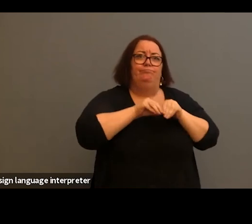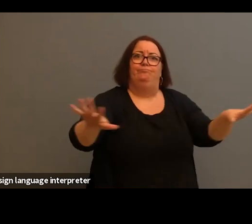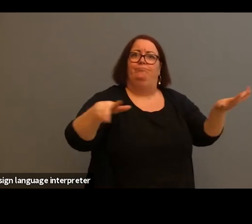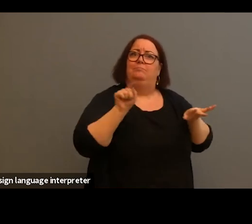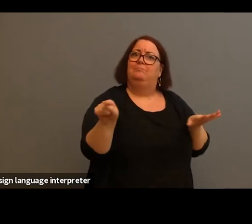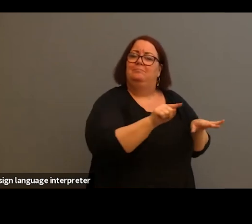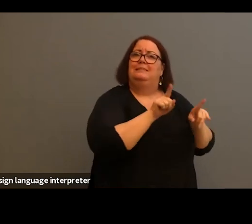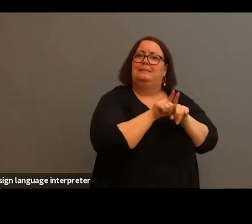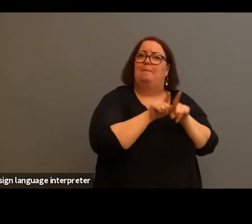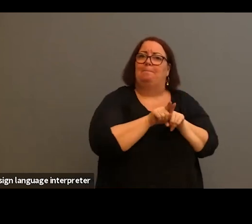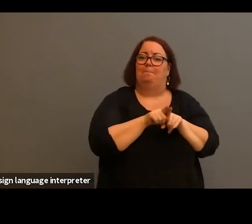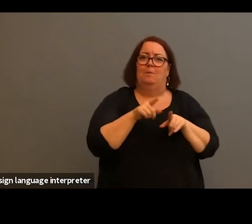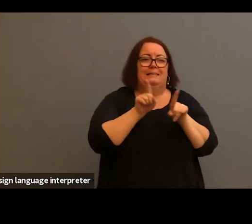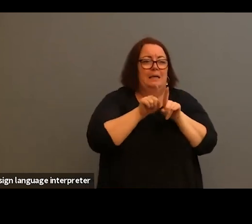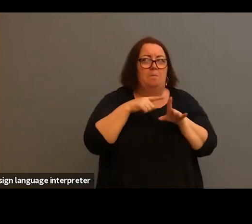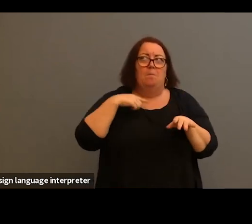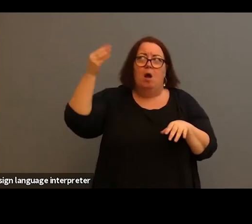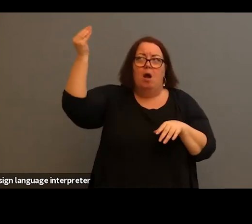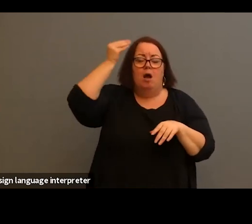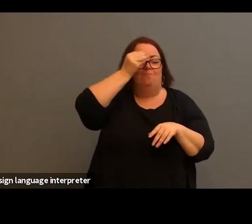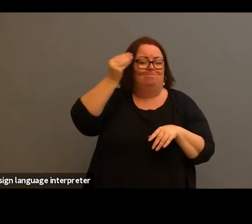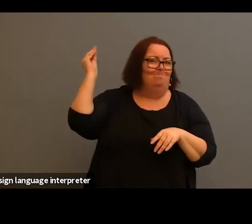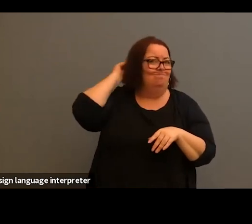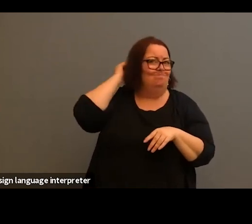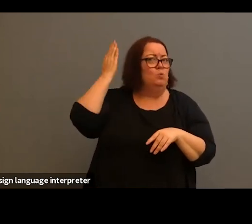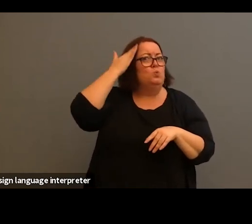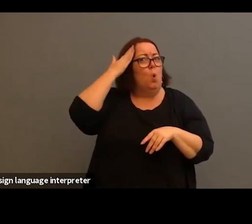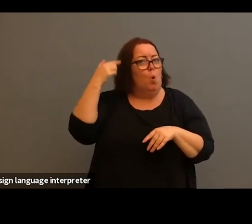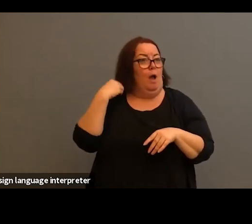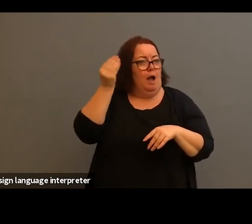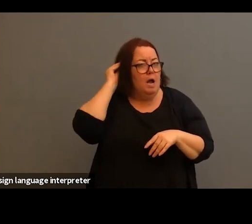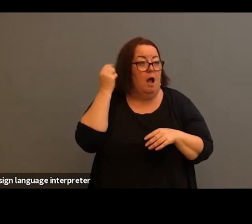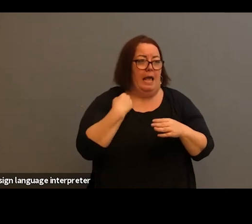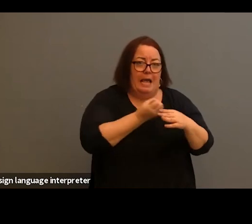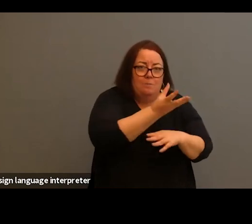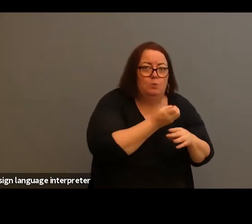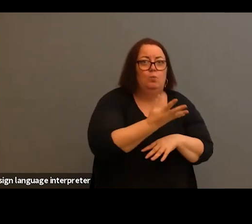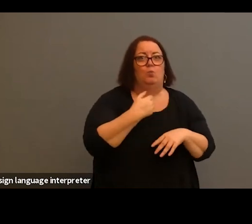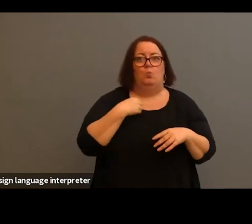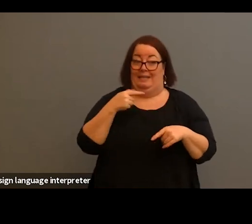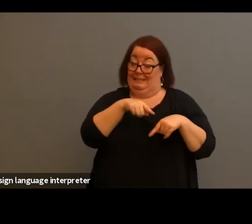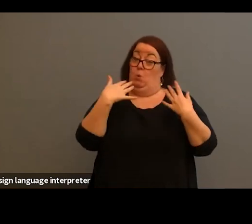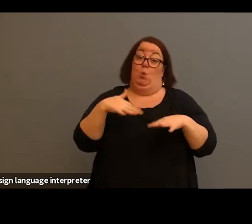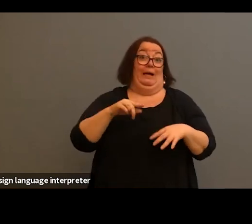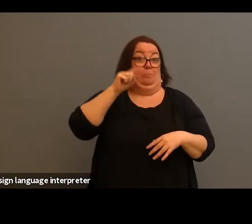both on the strategy itself, but also vis-a-vis the convention. I said I would